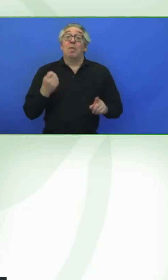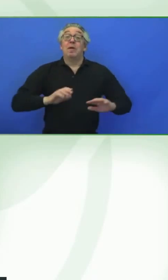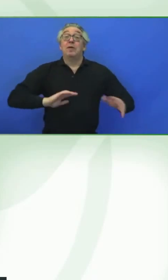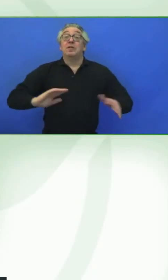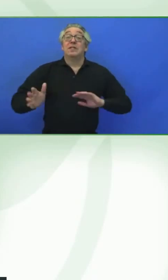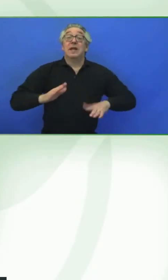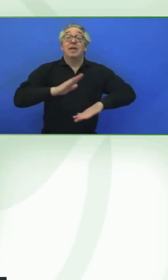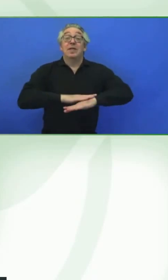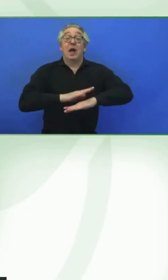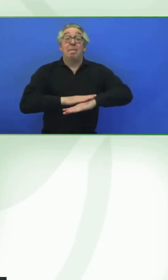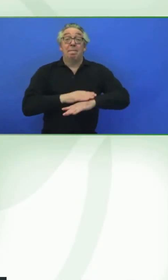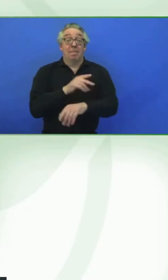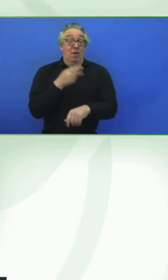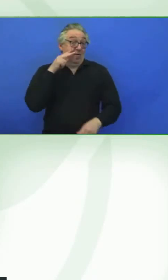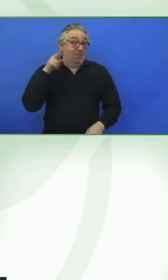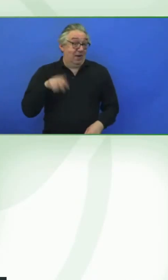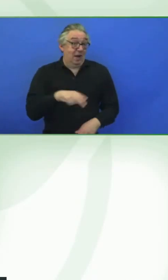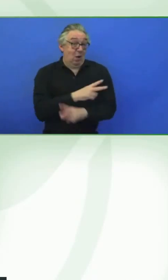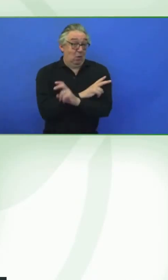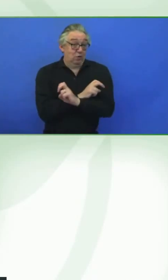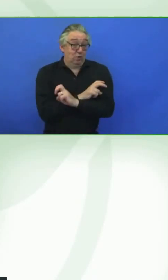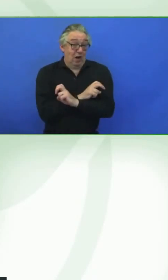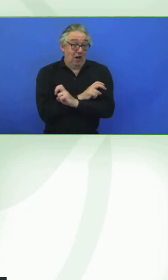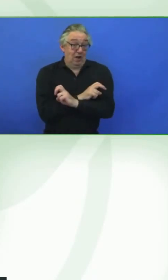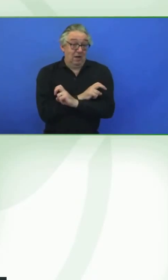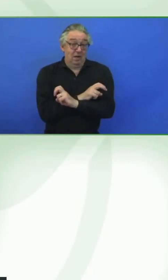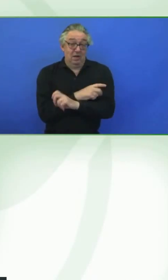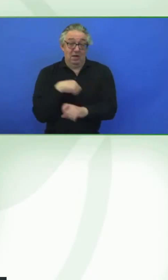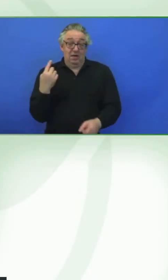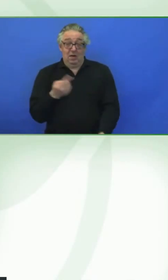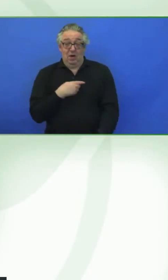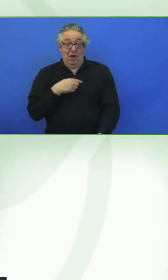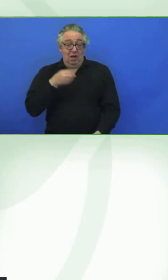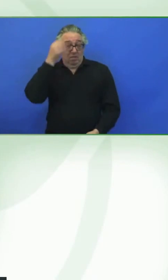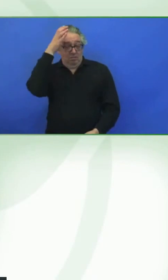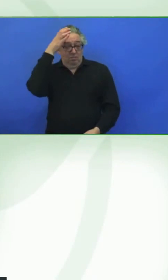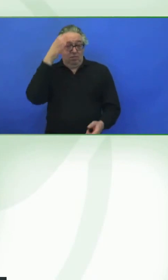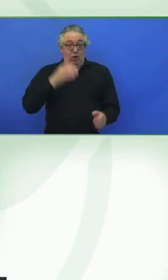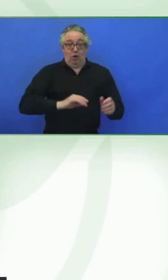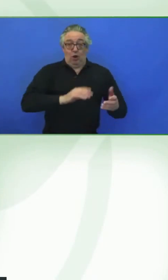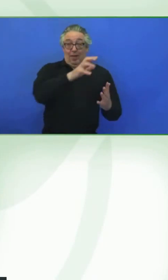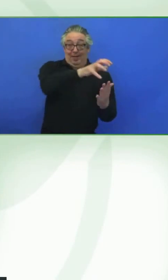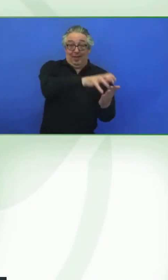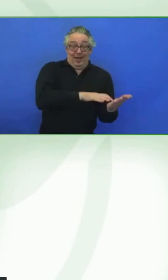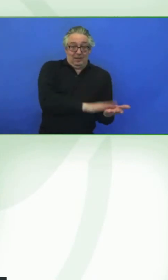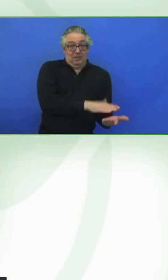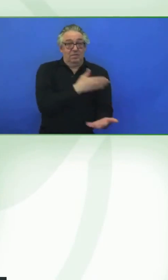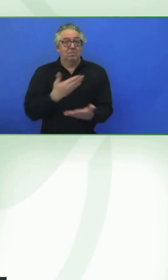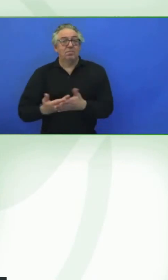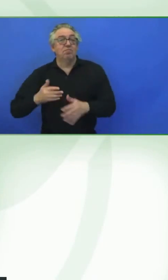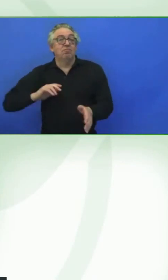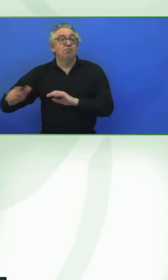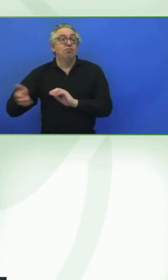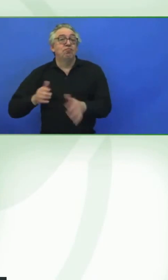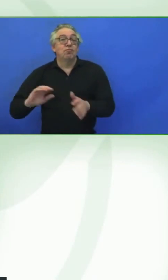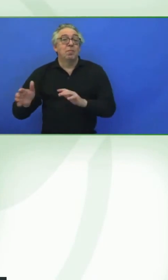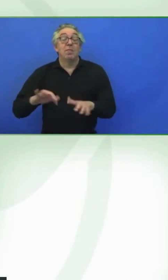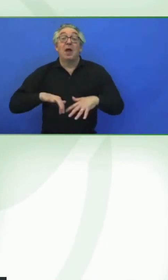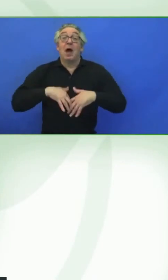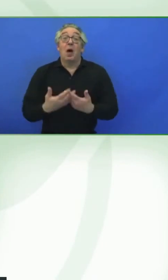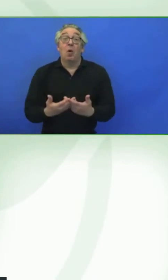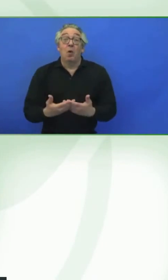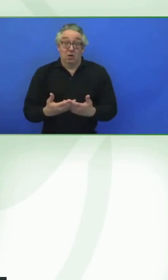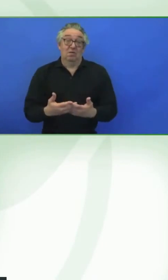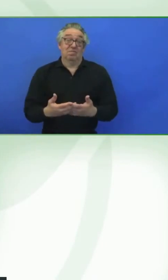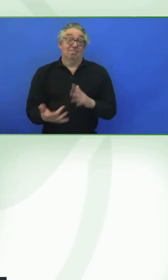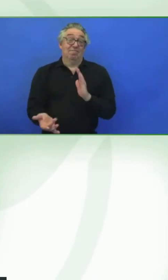is an expert in translating text into sign language using technology.